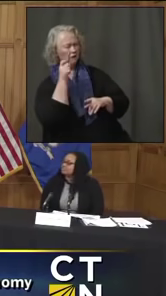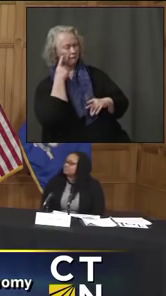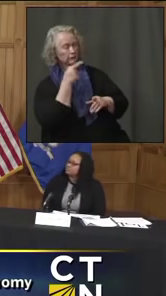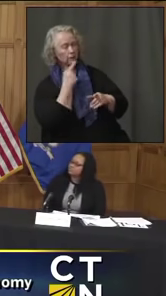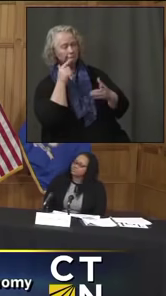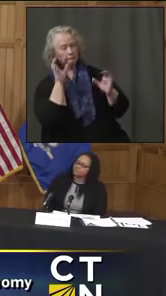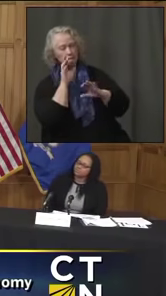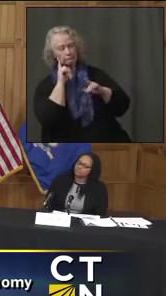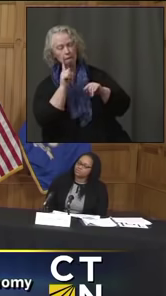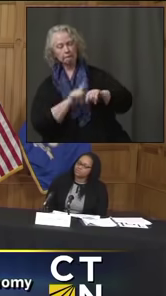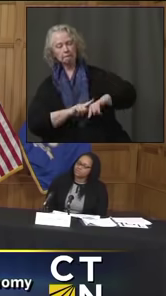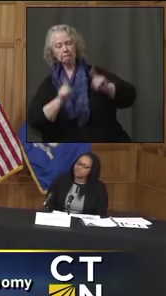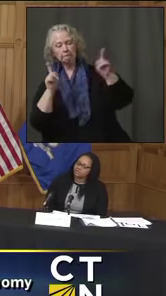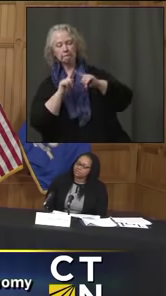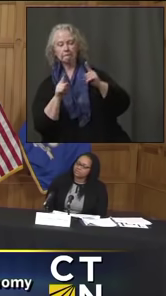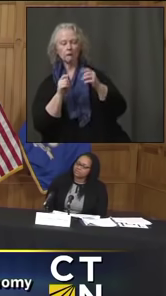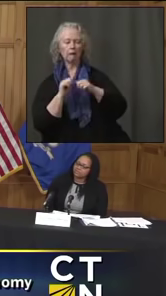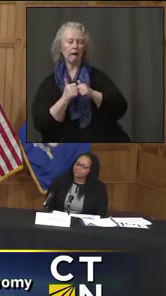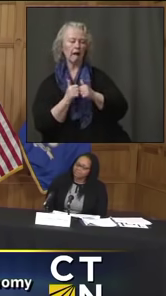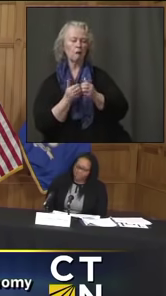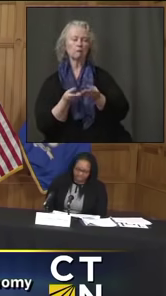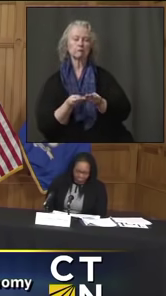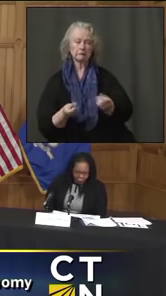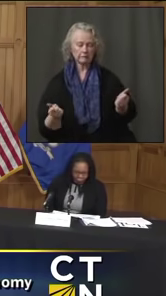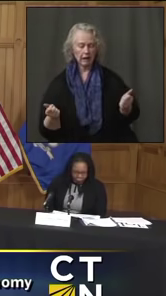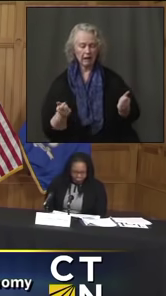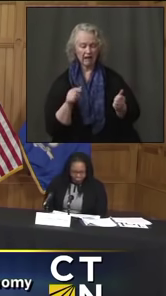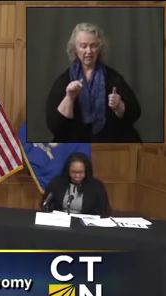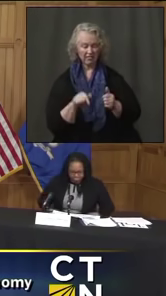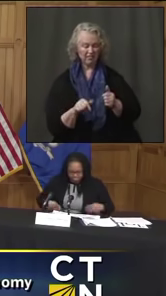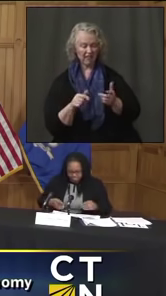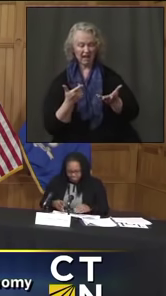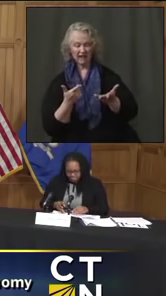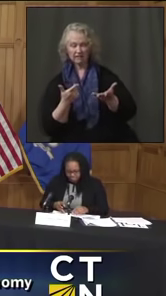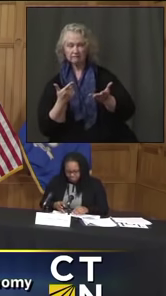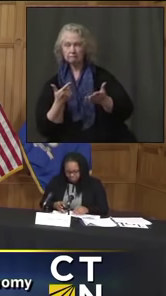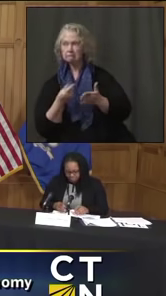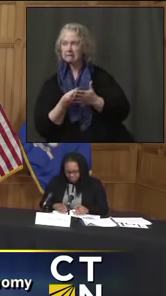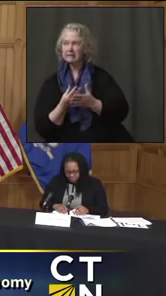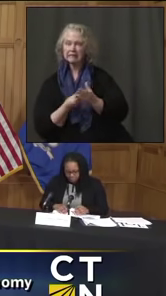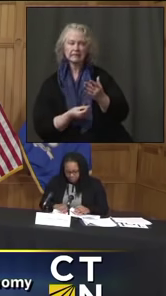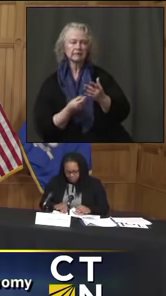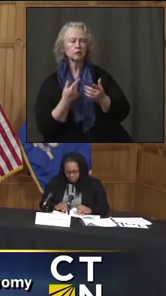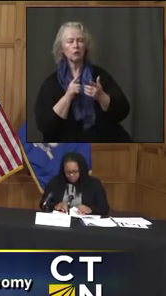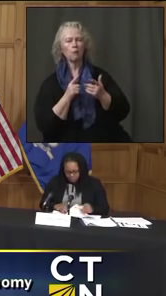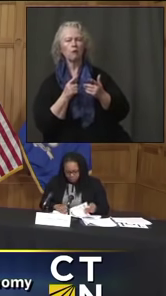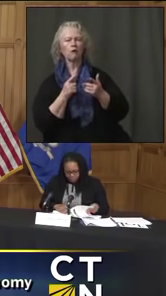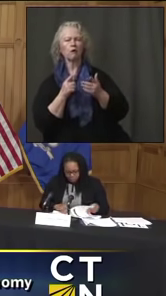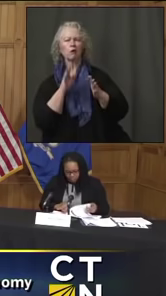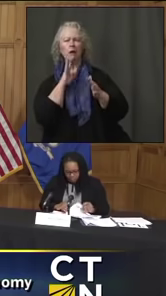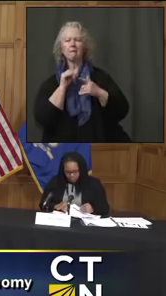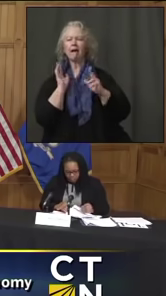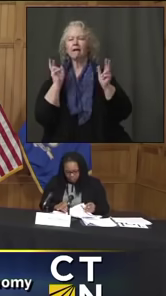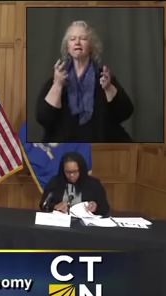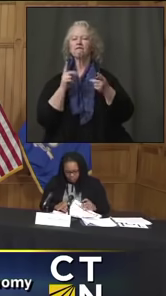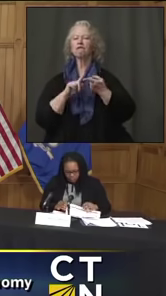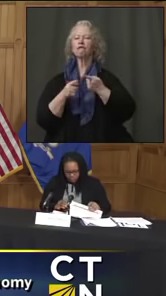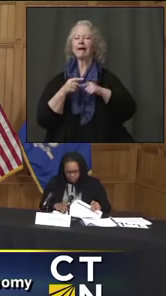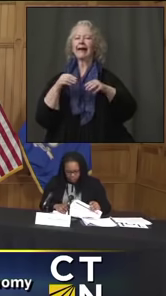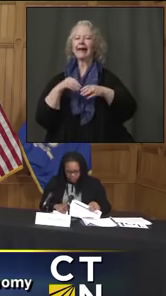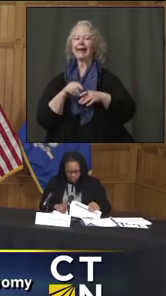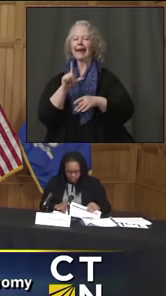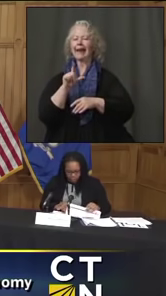solutions for this deficit, you were going to call on our friends in labor. Can you talk to me a little bit more about what